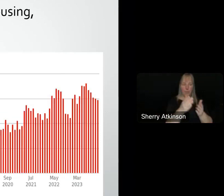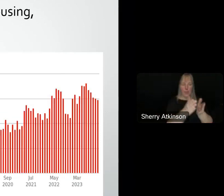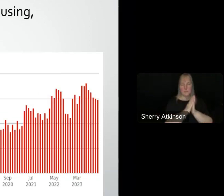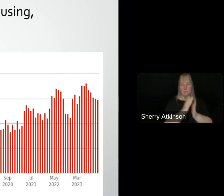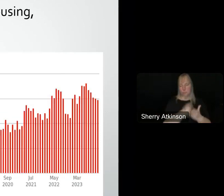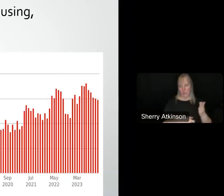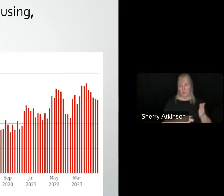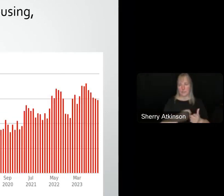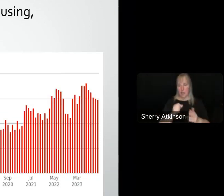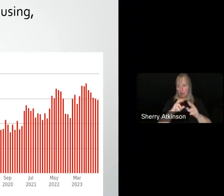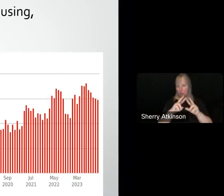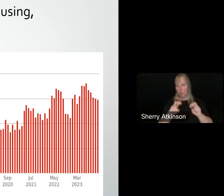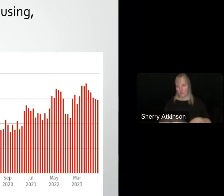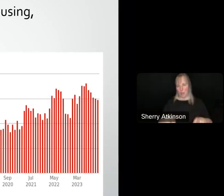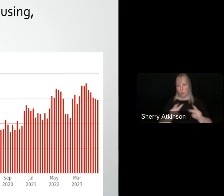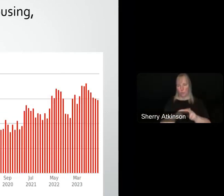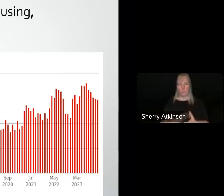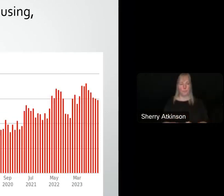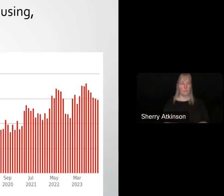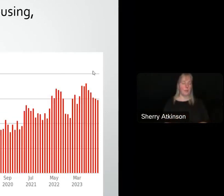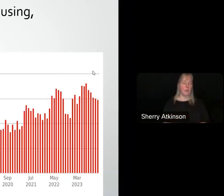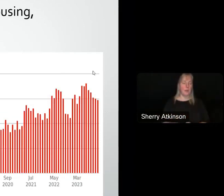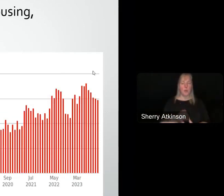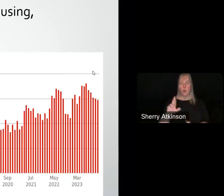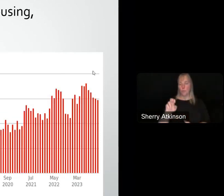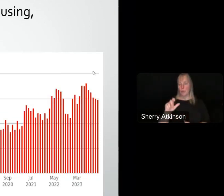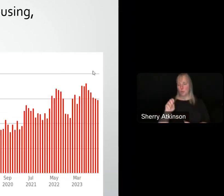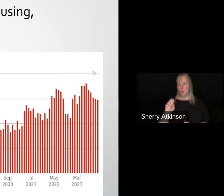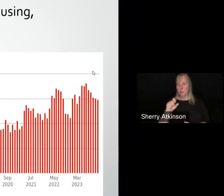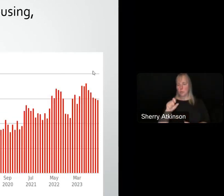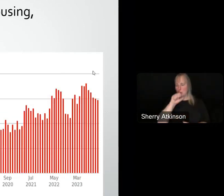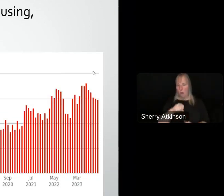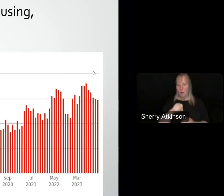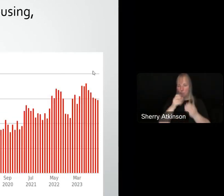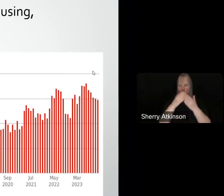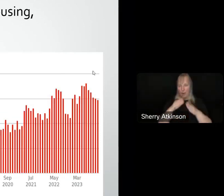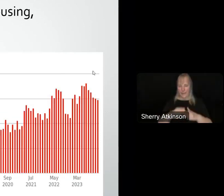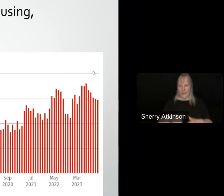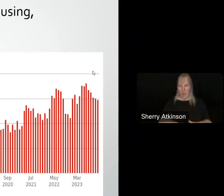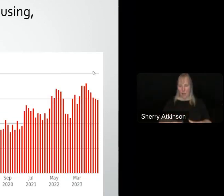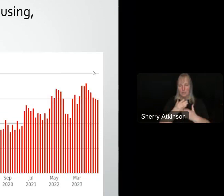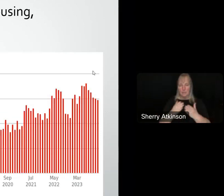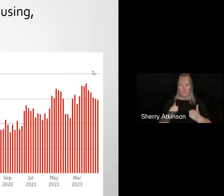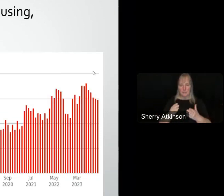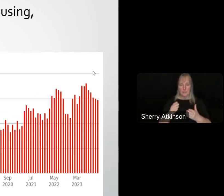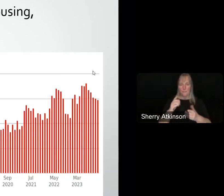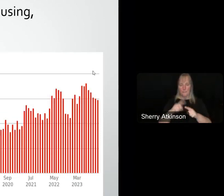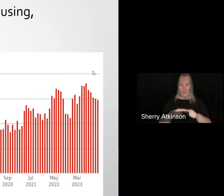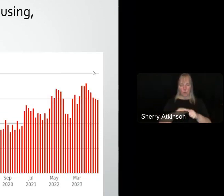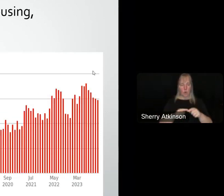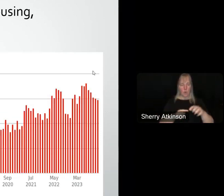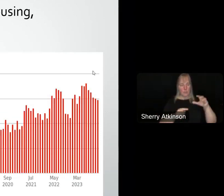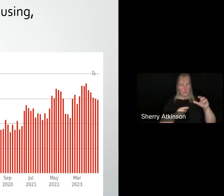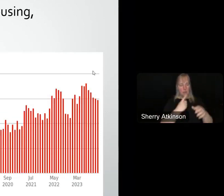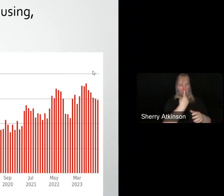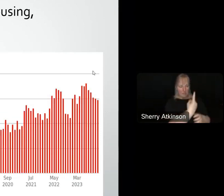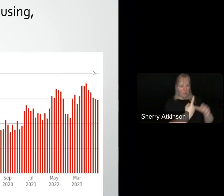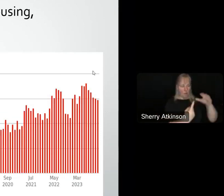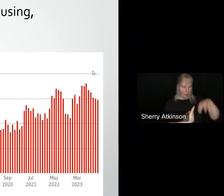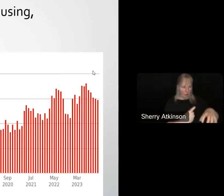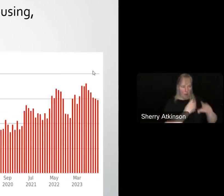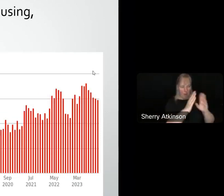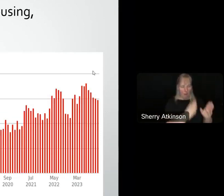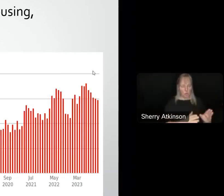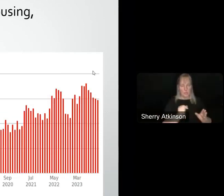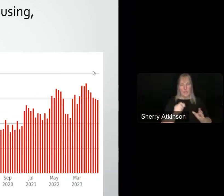So we also like realtors love breaking down things by detached houses, townhouses, co-ops, just